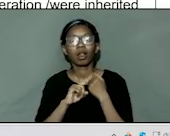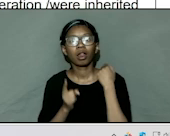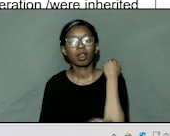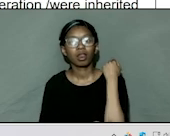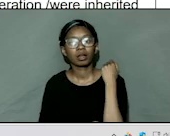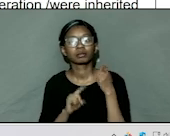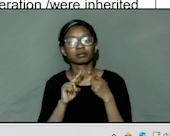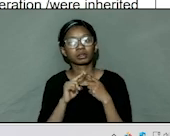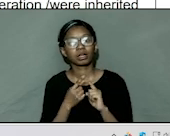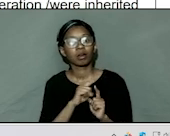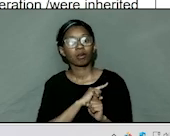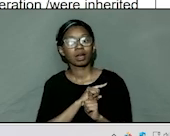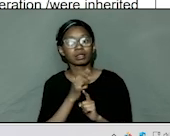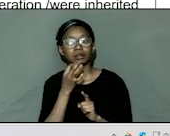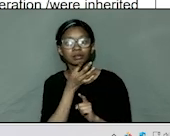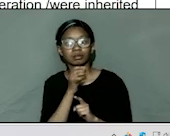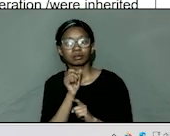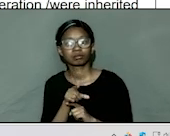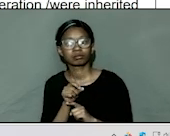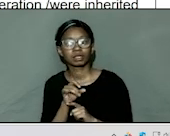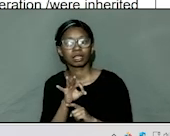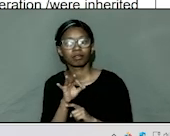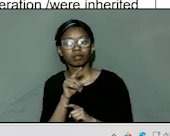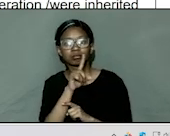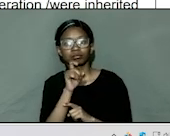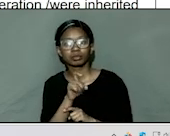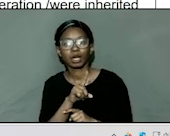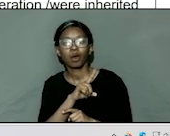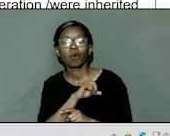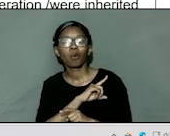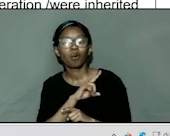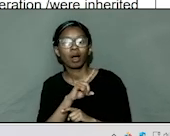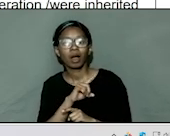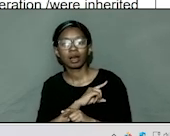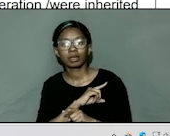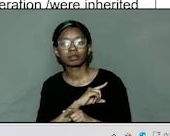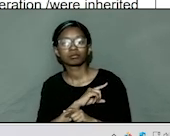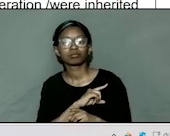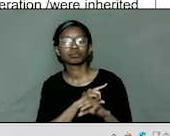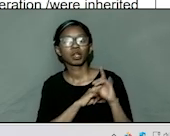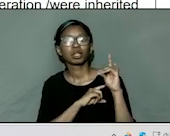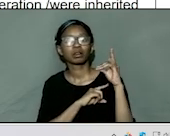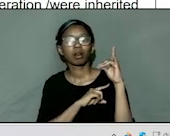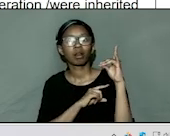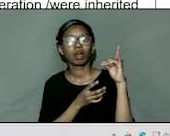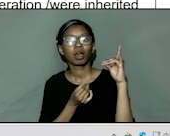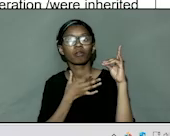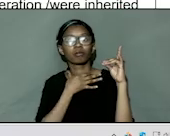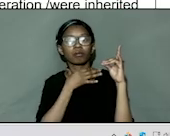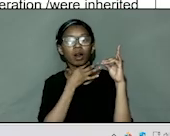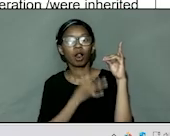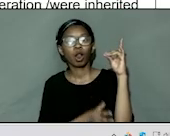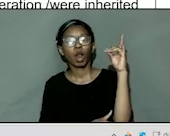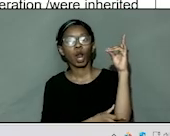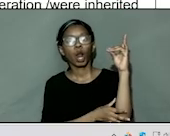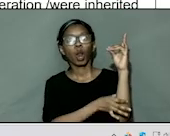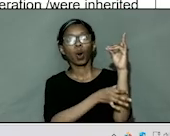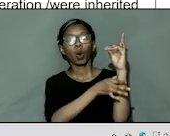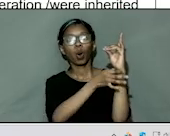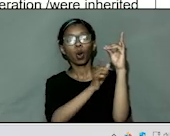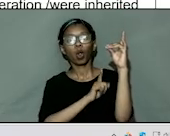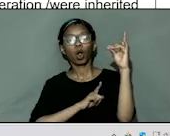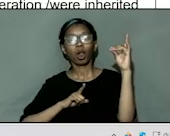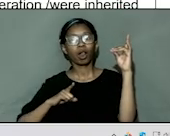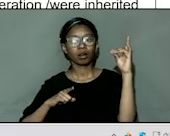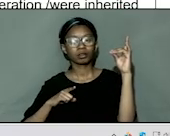that? If they say, why do giraffes have long necks? Your opening statement, it must be the opposite